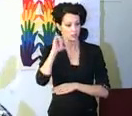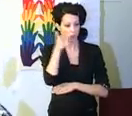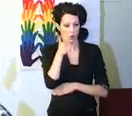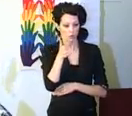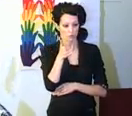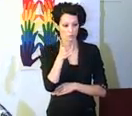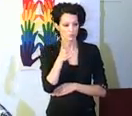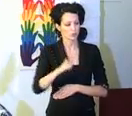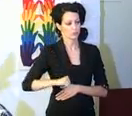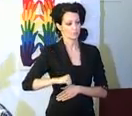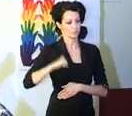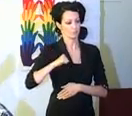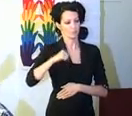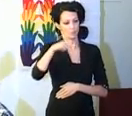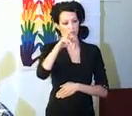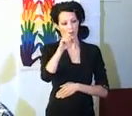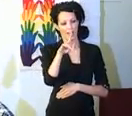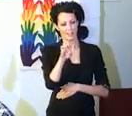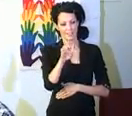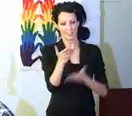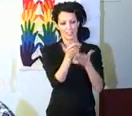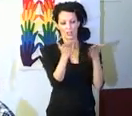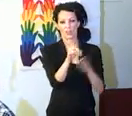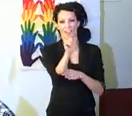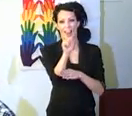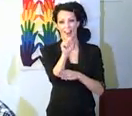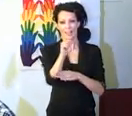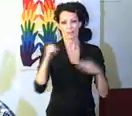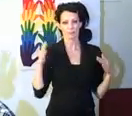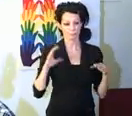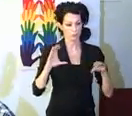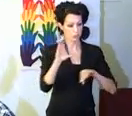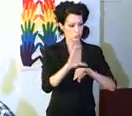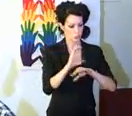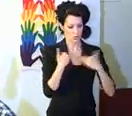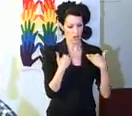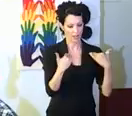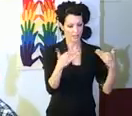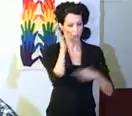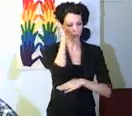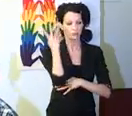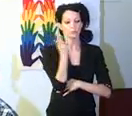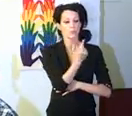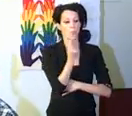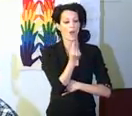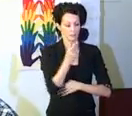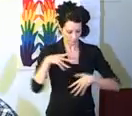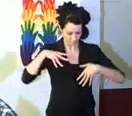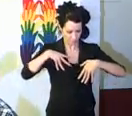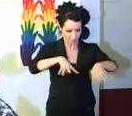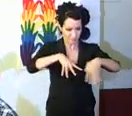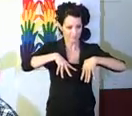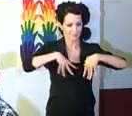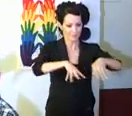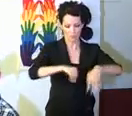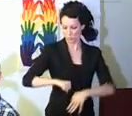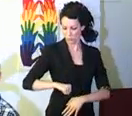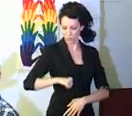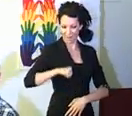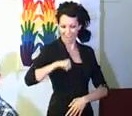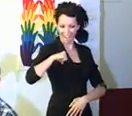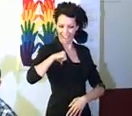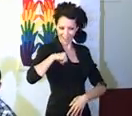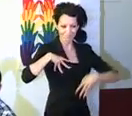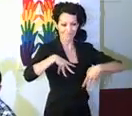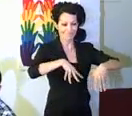is Pride here in LA, and as a congregation, as always, we will be marching in the Pride Parade. Why is we are having